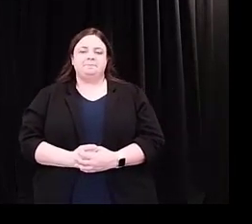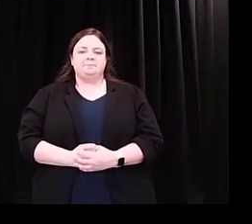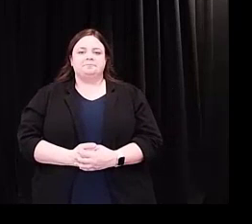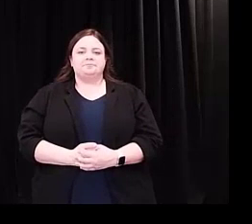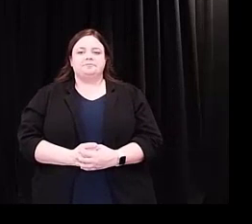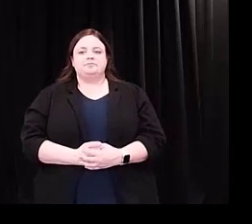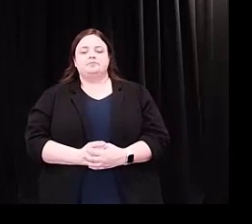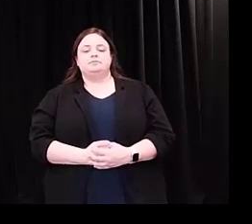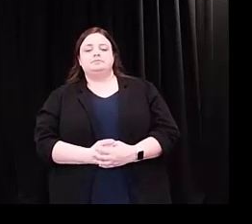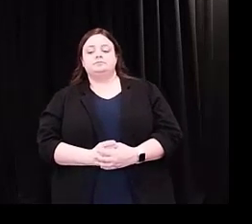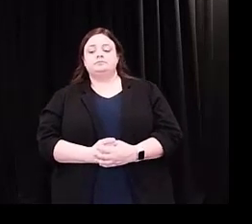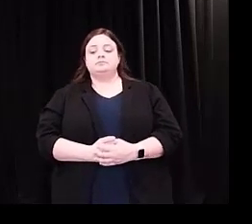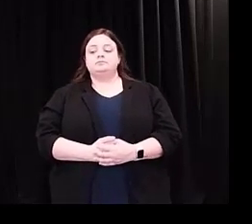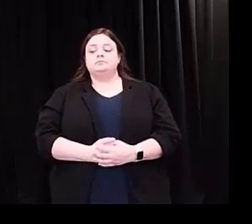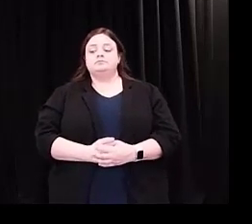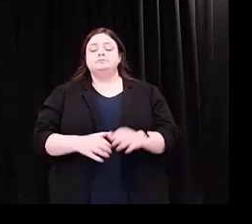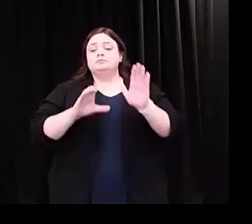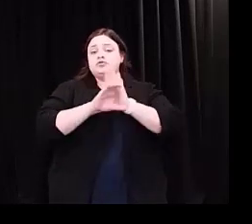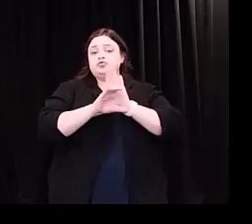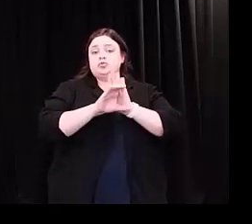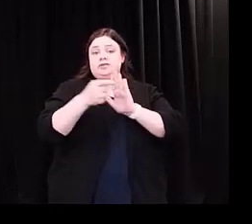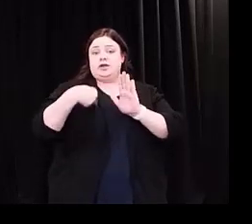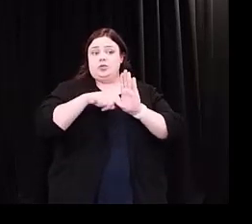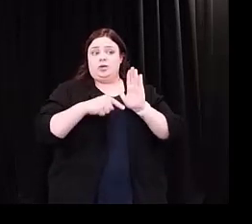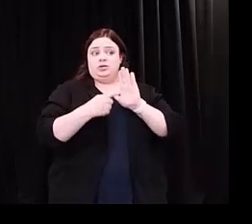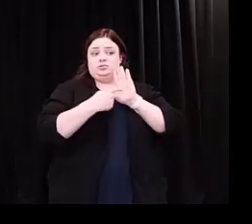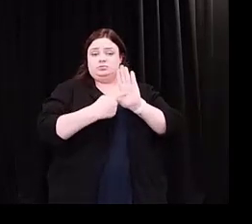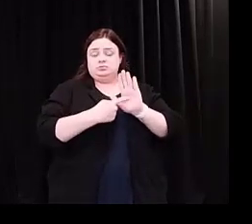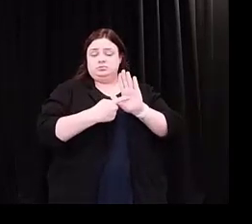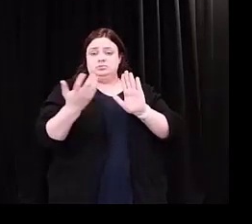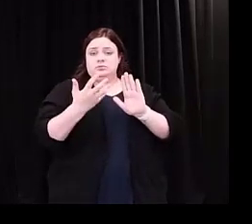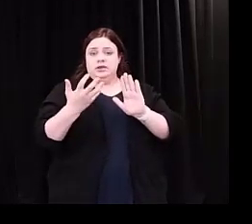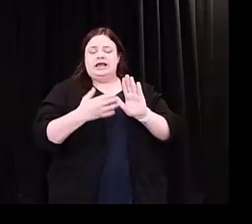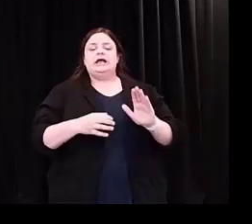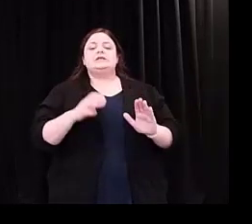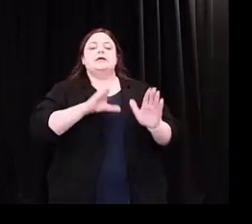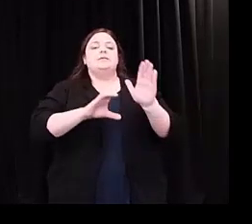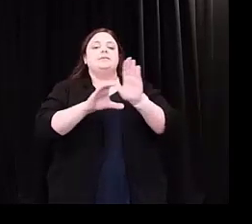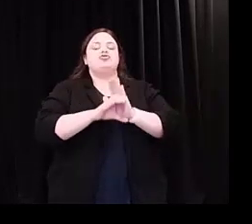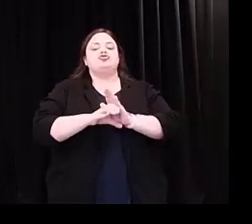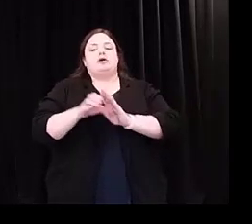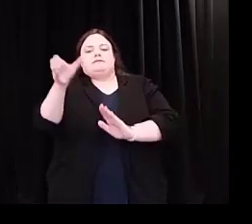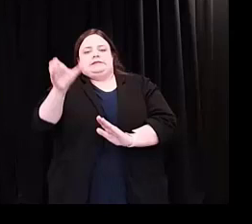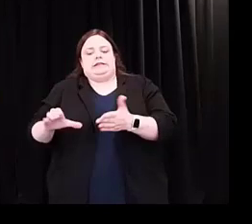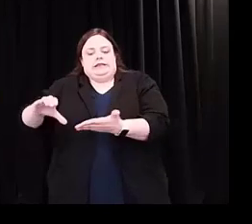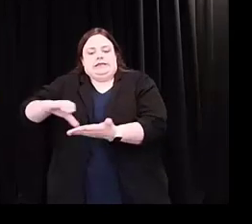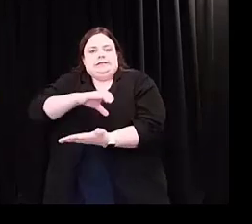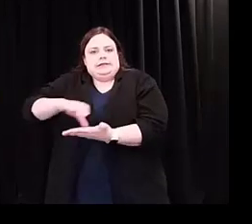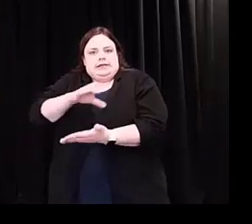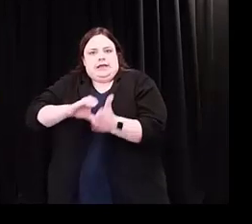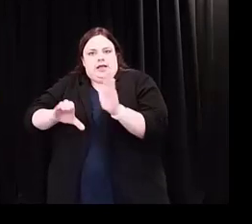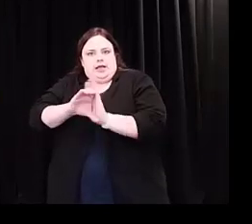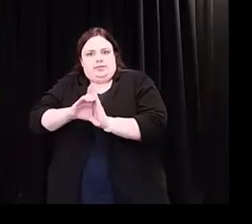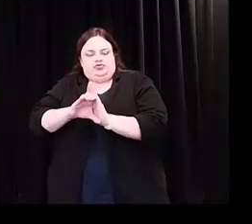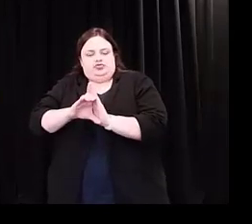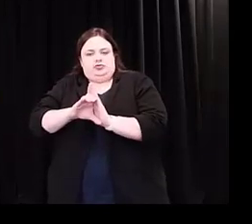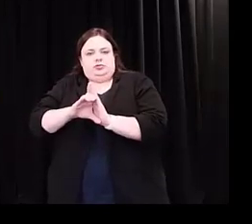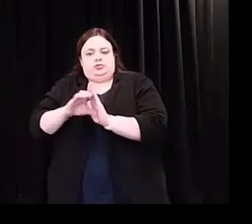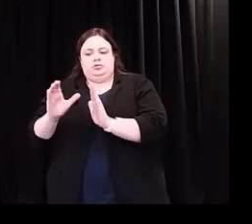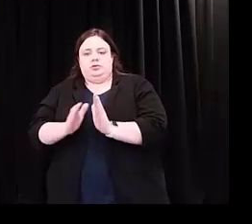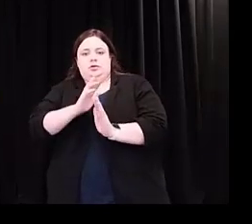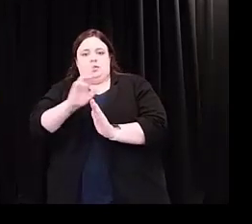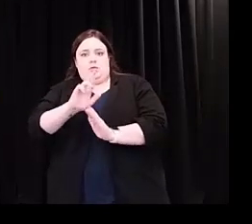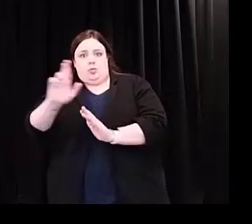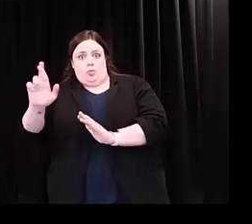Well, the screen we're looking at here is a picture of that scanned image on the right-hand side, and on the other side